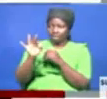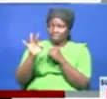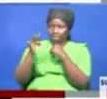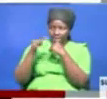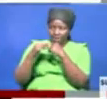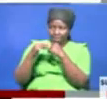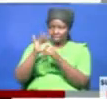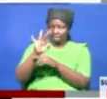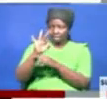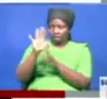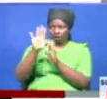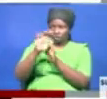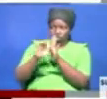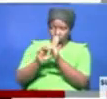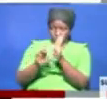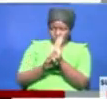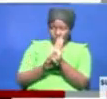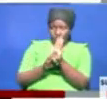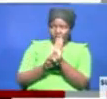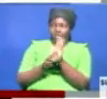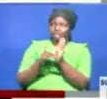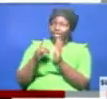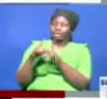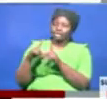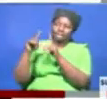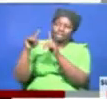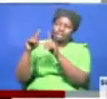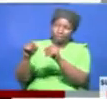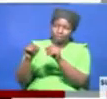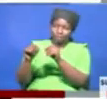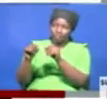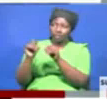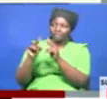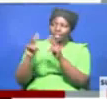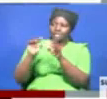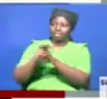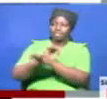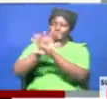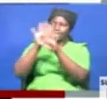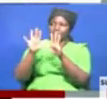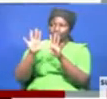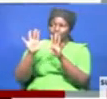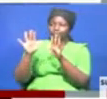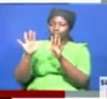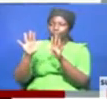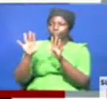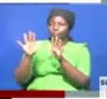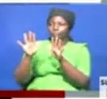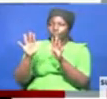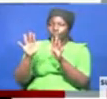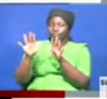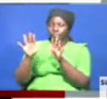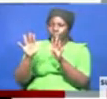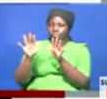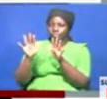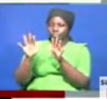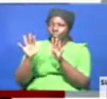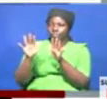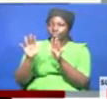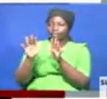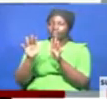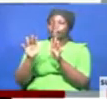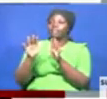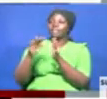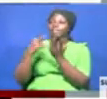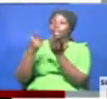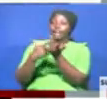138(3) of the Constitution provides very clearly that the tallying and